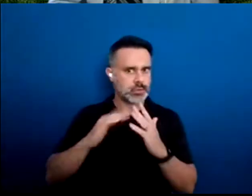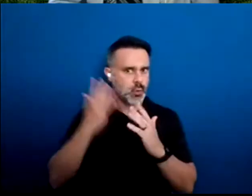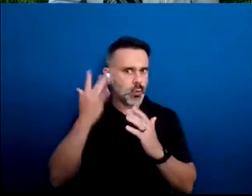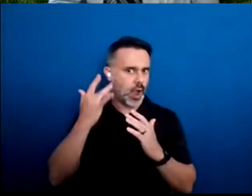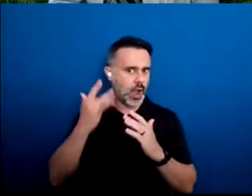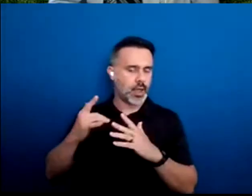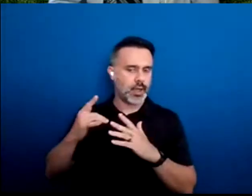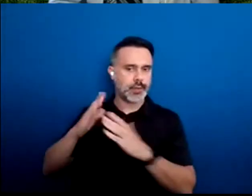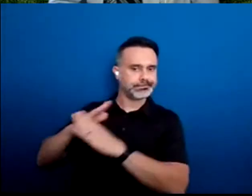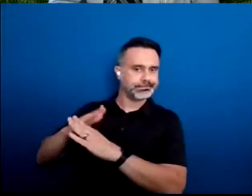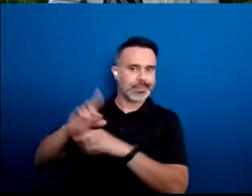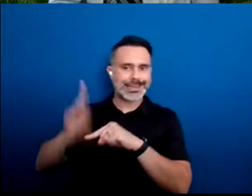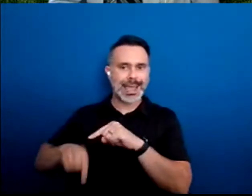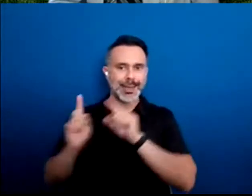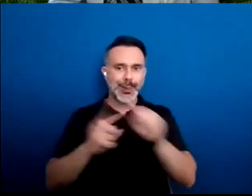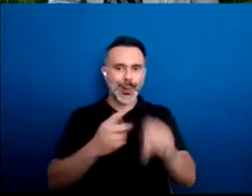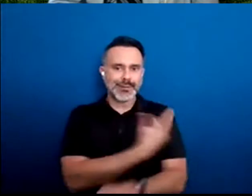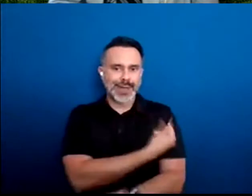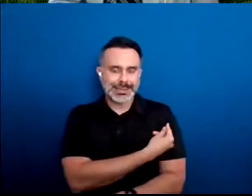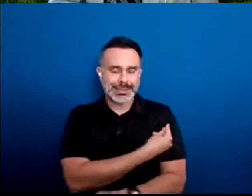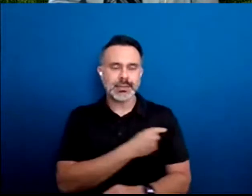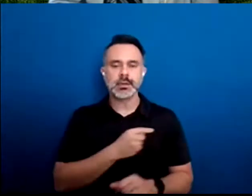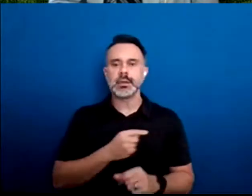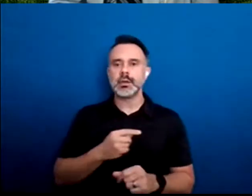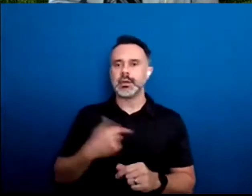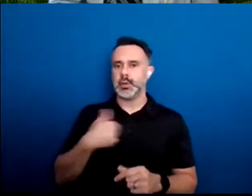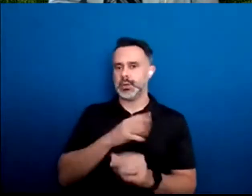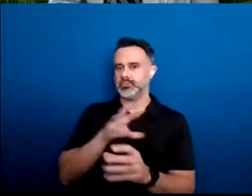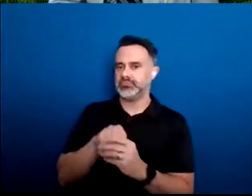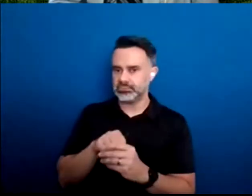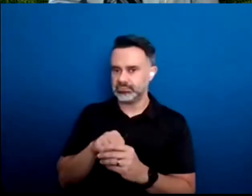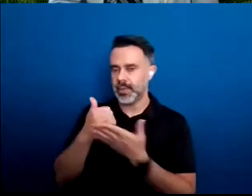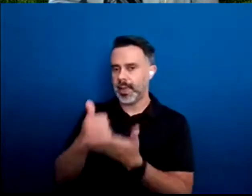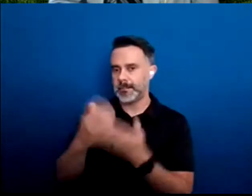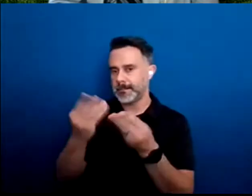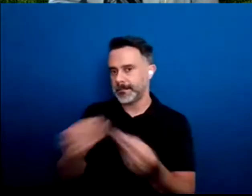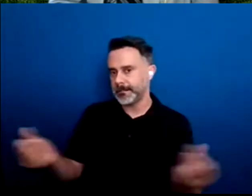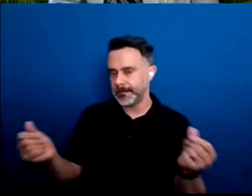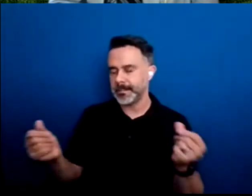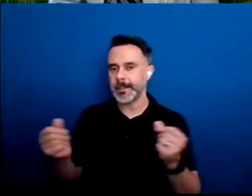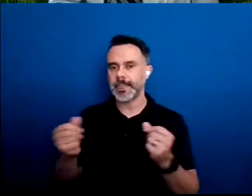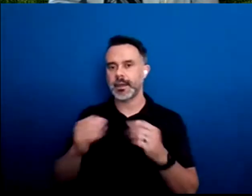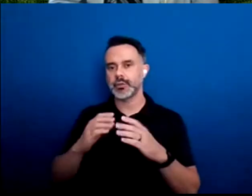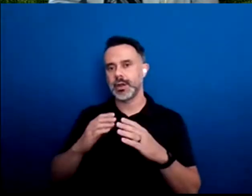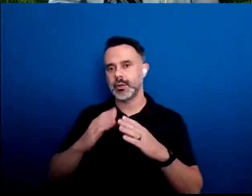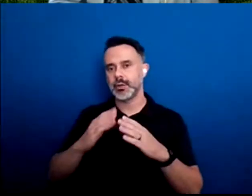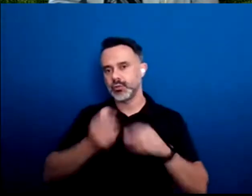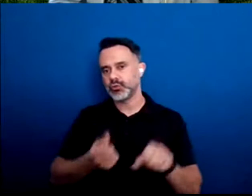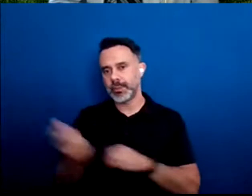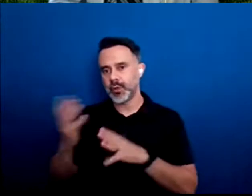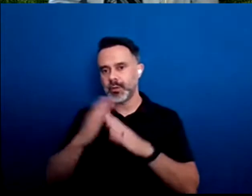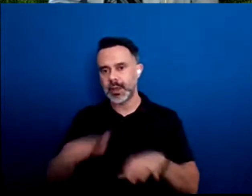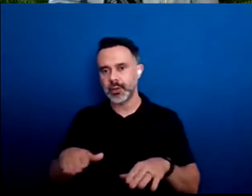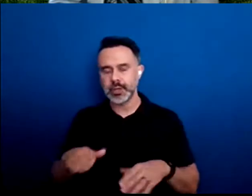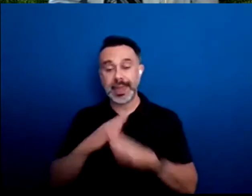are overcome. So those are ways in which we're trying to remove some of those barriers. Some of them are language